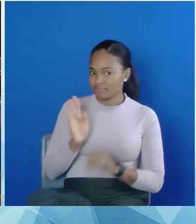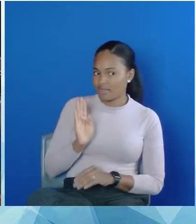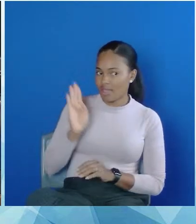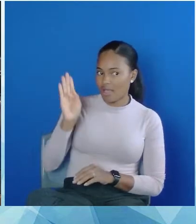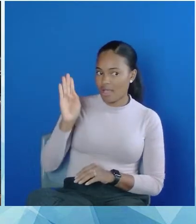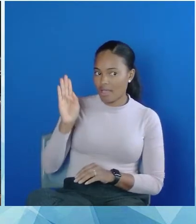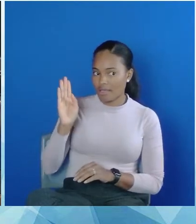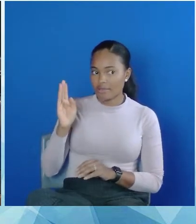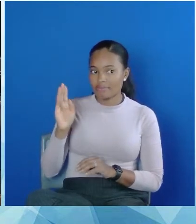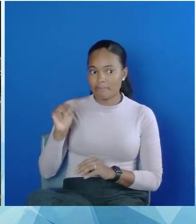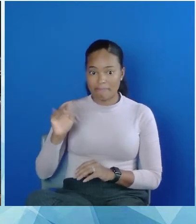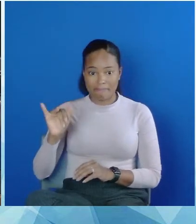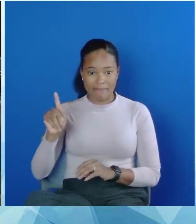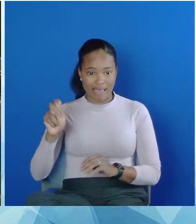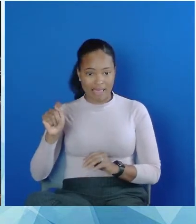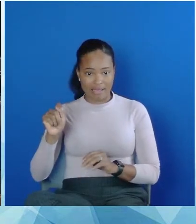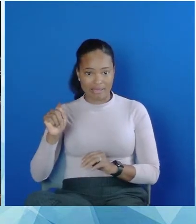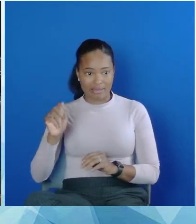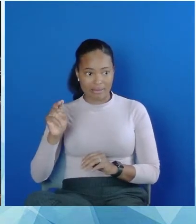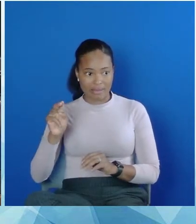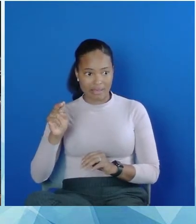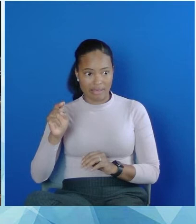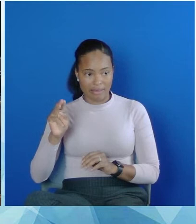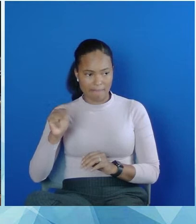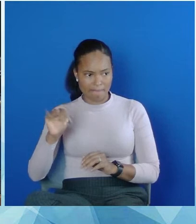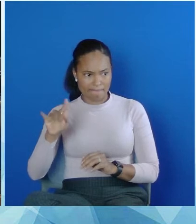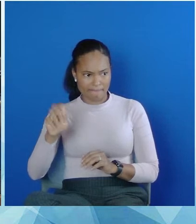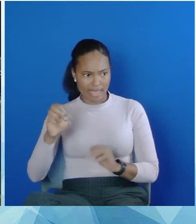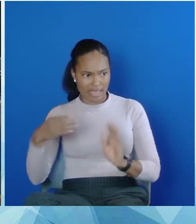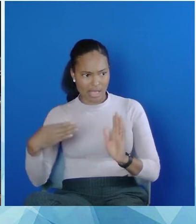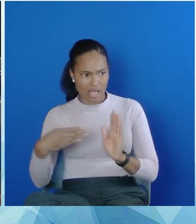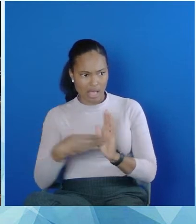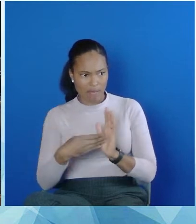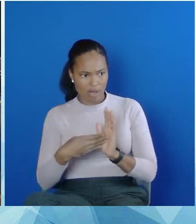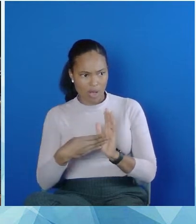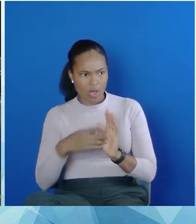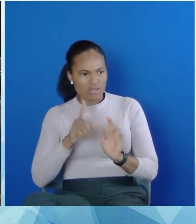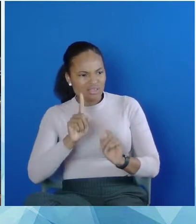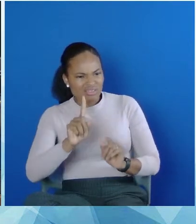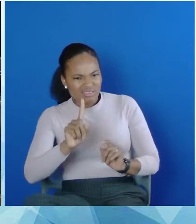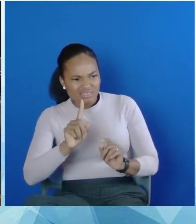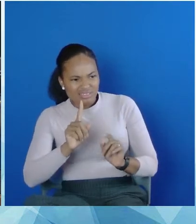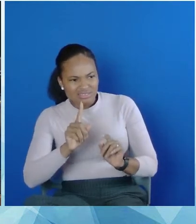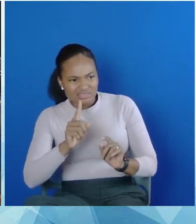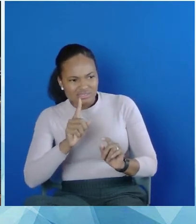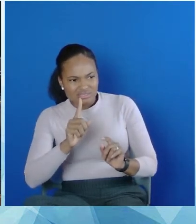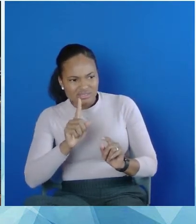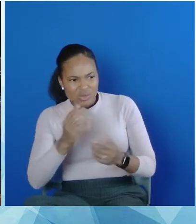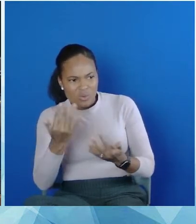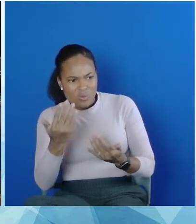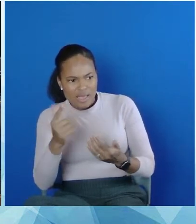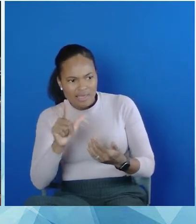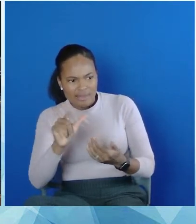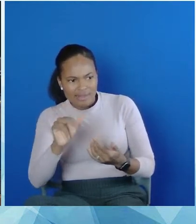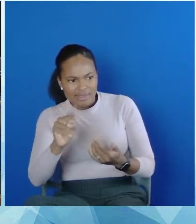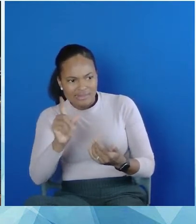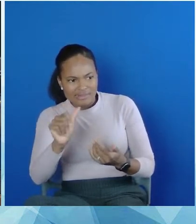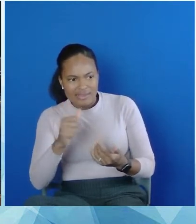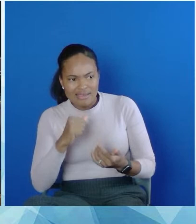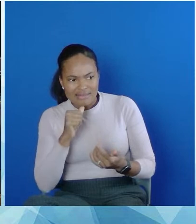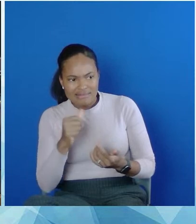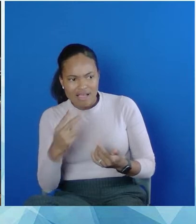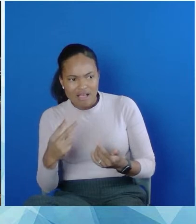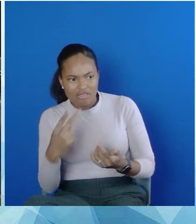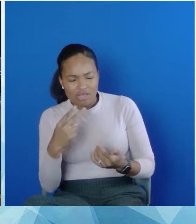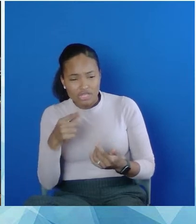Aye. Hearing none. Sue Kay. Yep. Hold, please. Linda wasn't looking when we called the vote. This is Board Member Bove. You